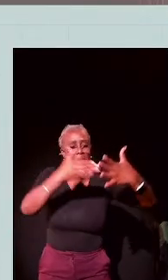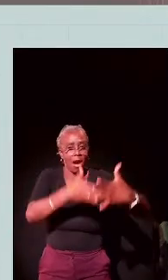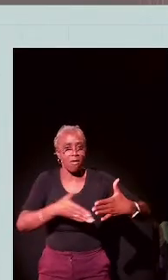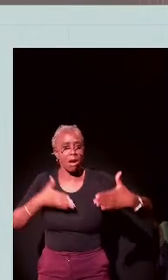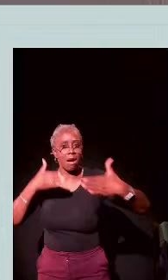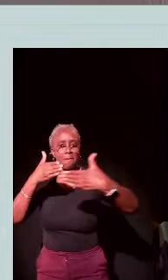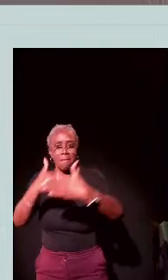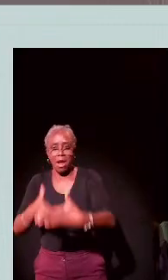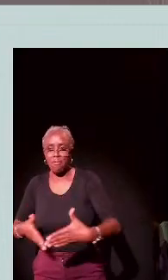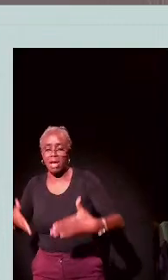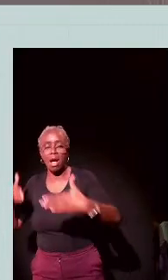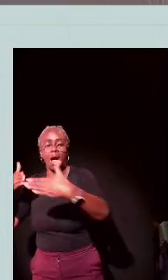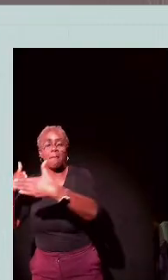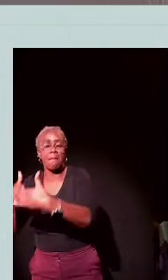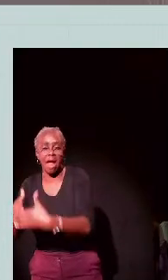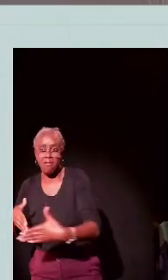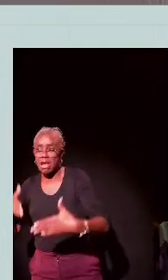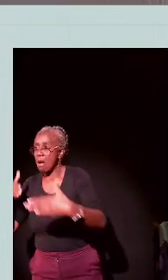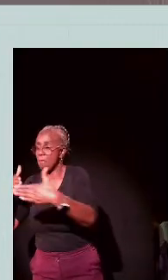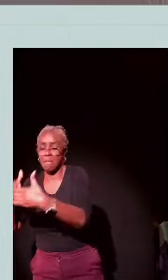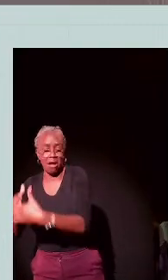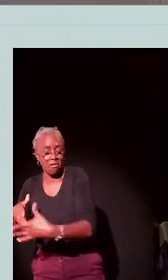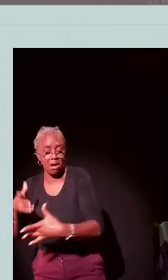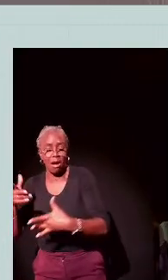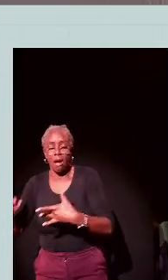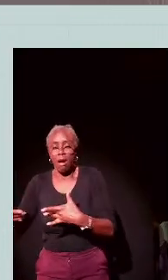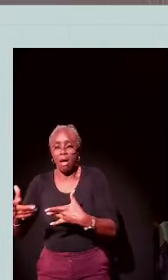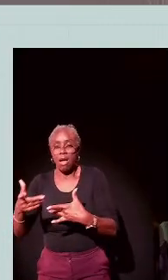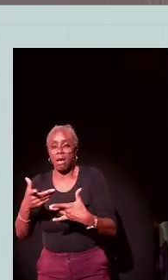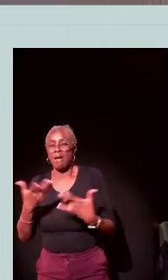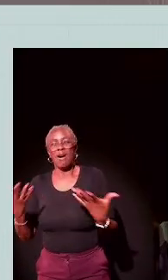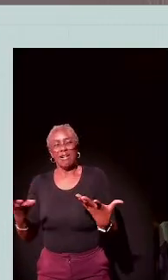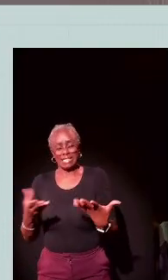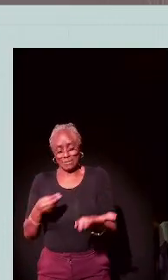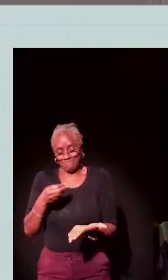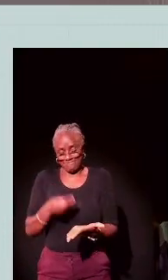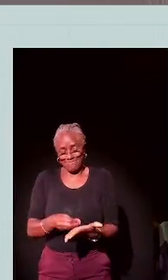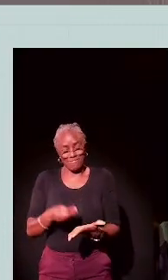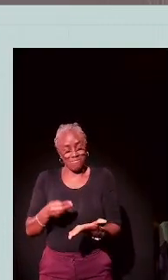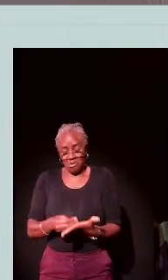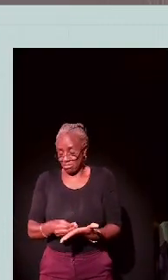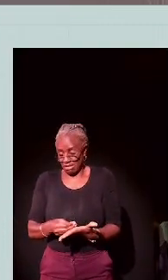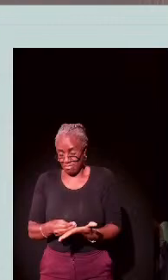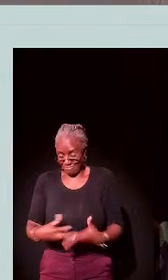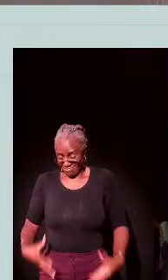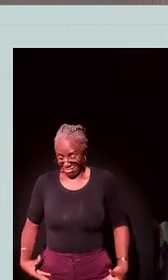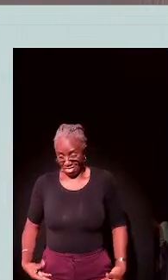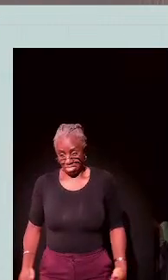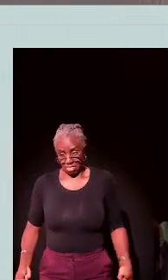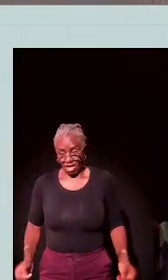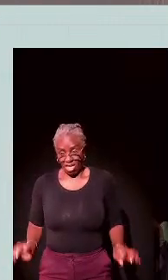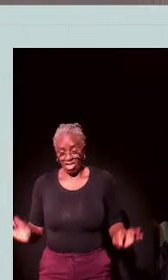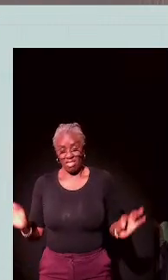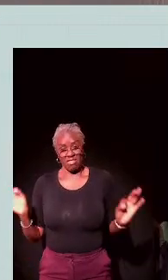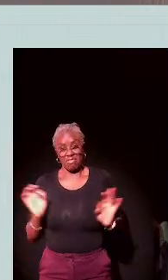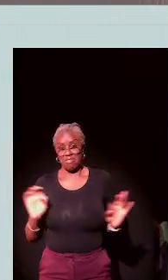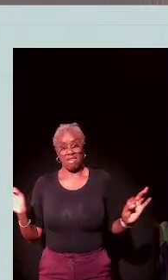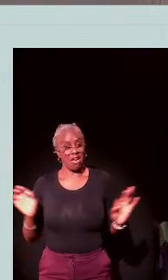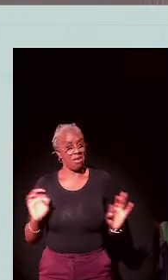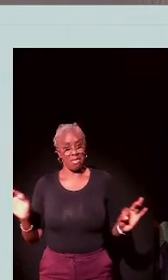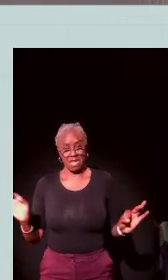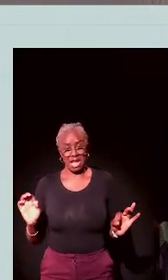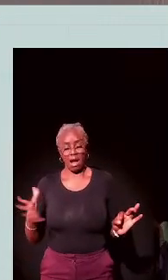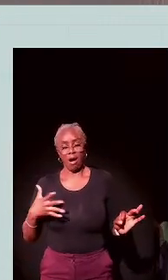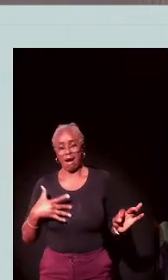be engaged in that activity or engaged in gaming was the affordability and availability of adaptive hardware.